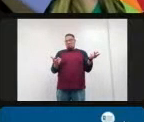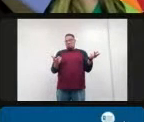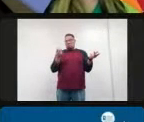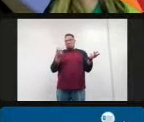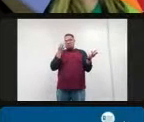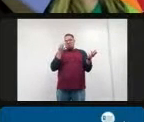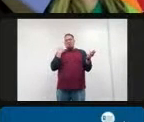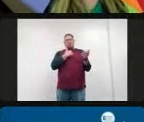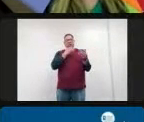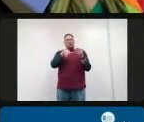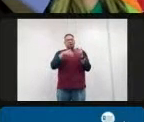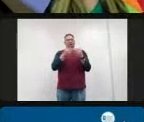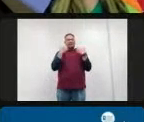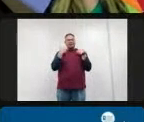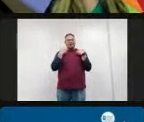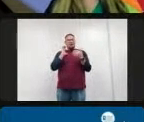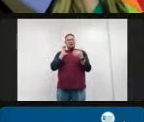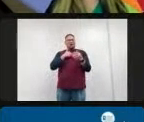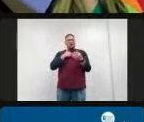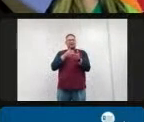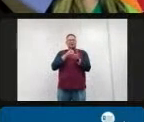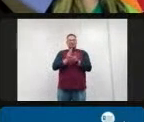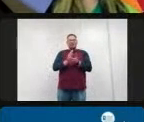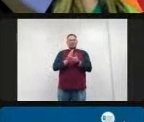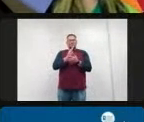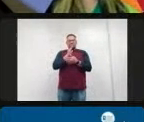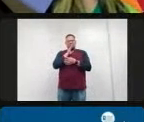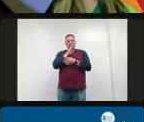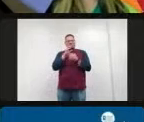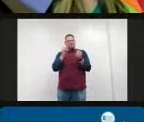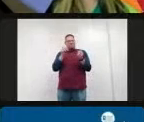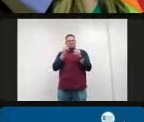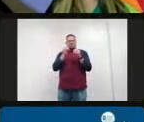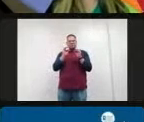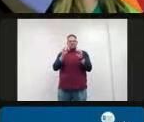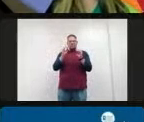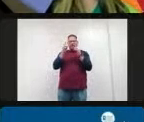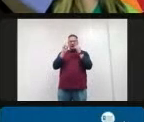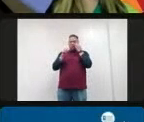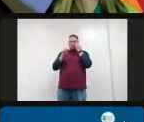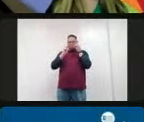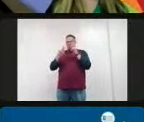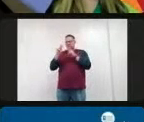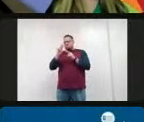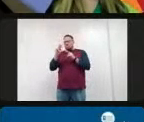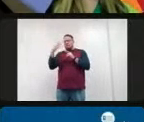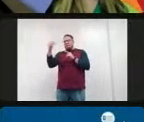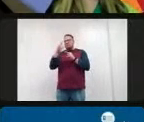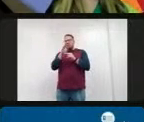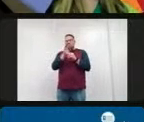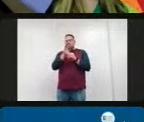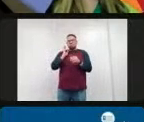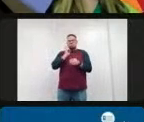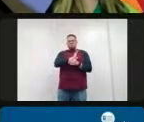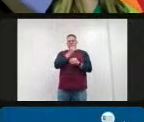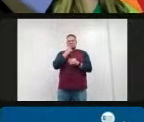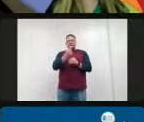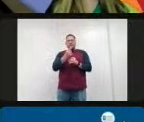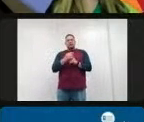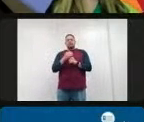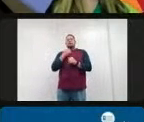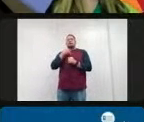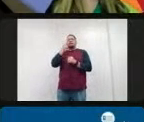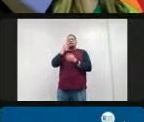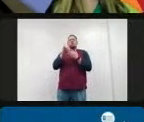we all have our right to also speak. So, nobody can monitor what people are saying outside of the board. And I think that we just have to have